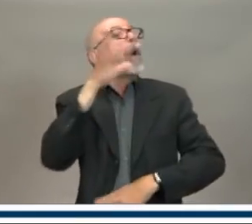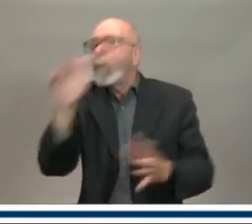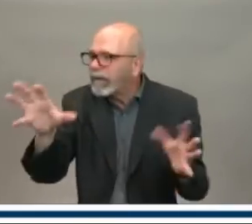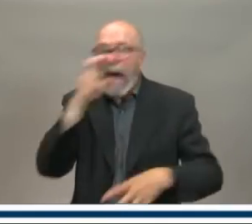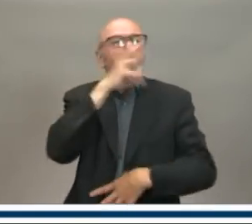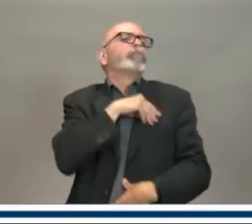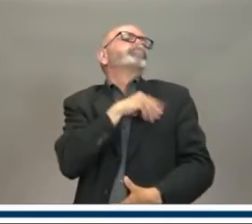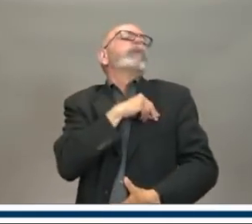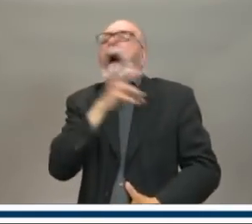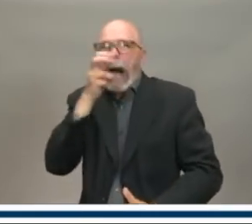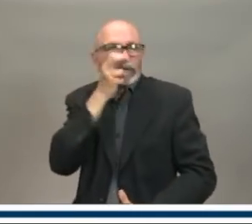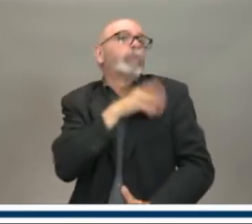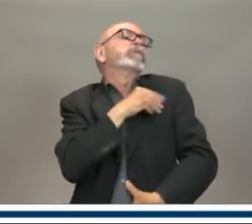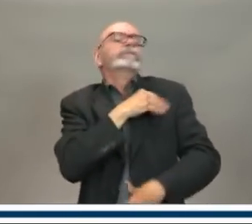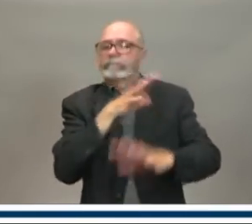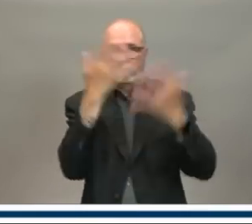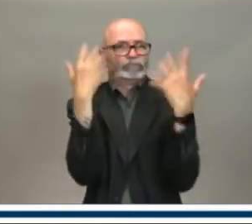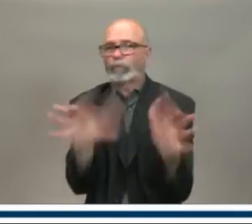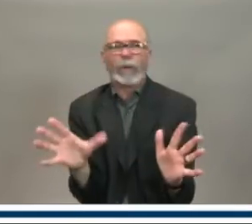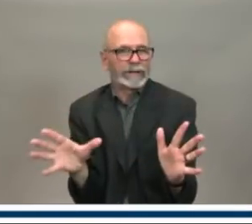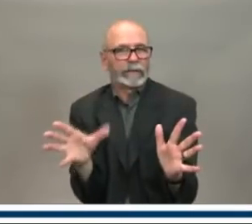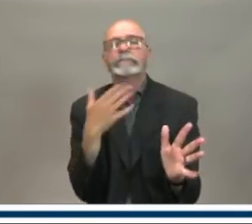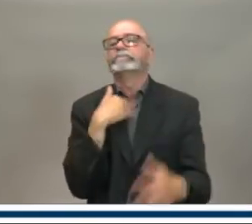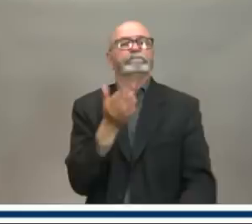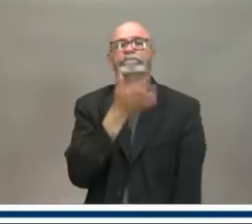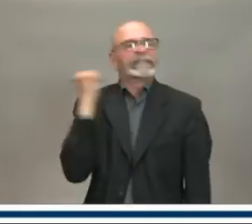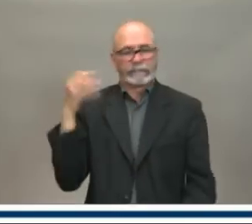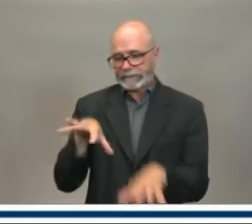up. So a slow, cautious approach